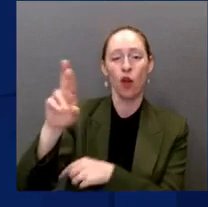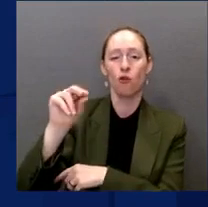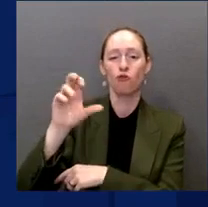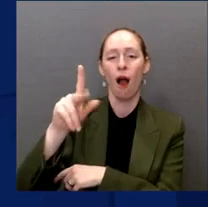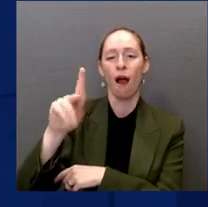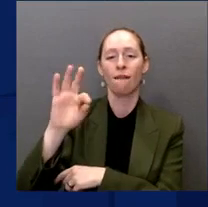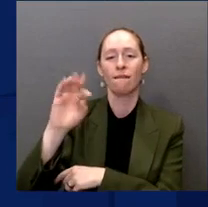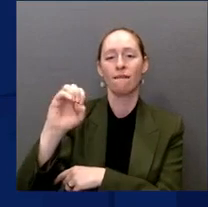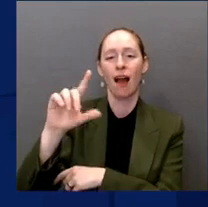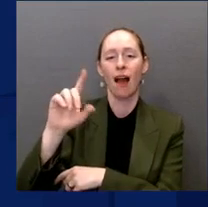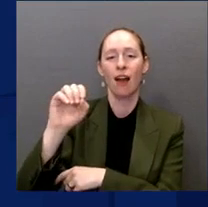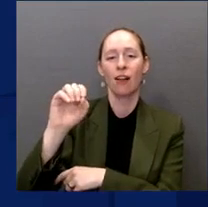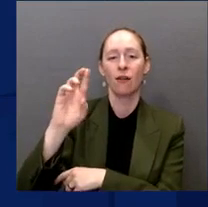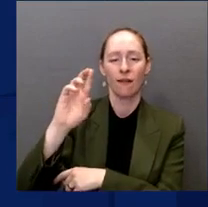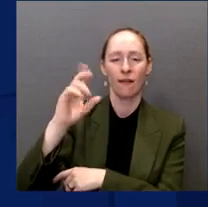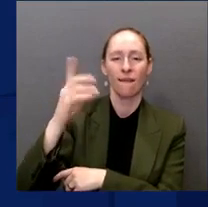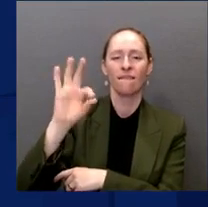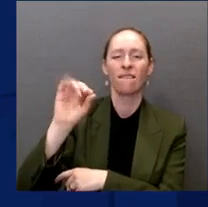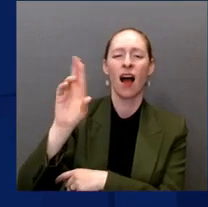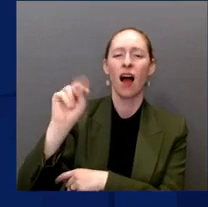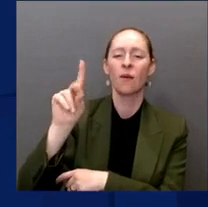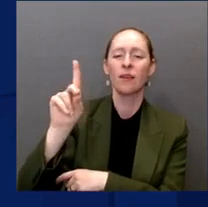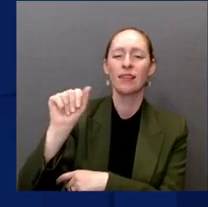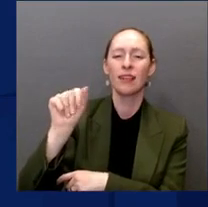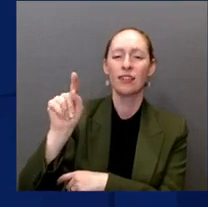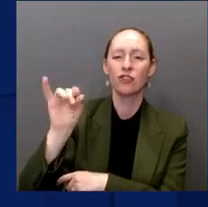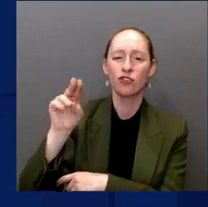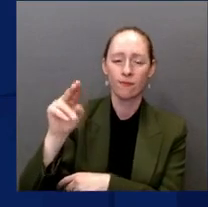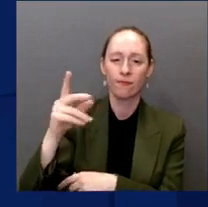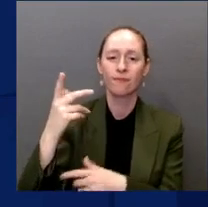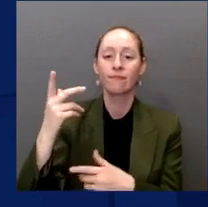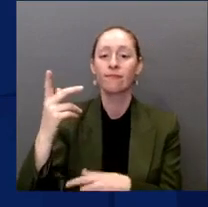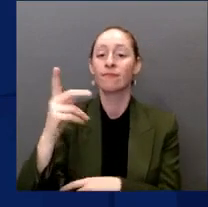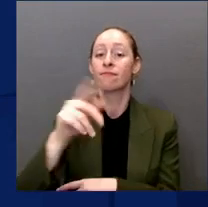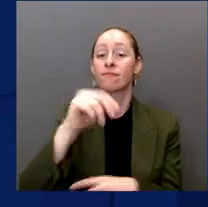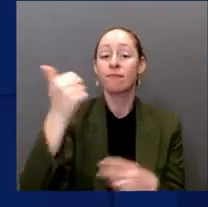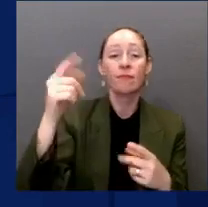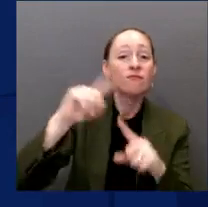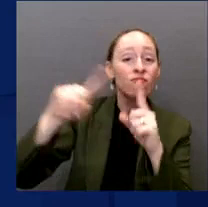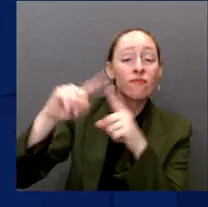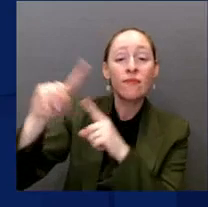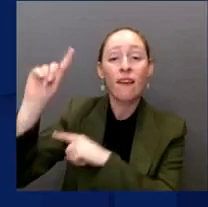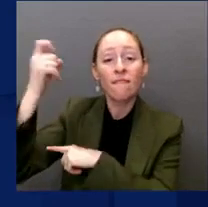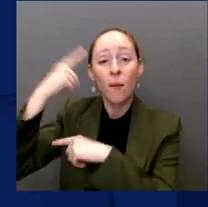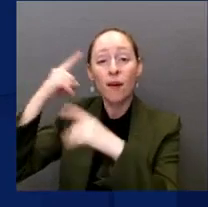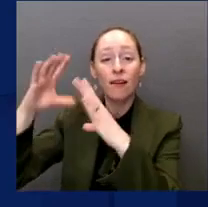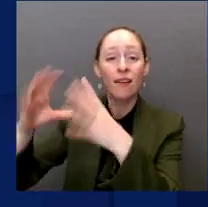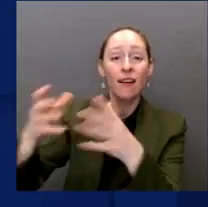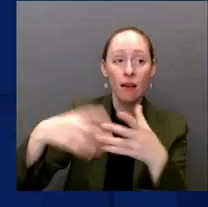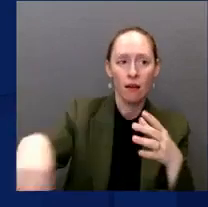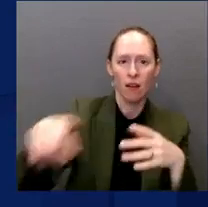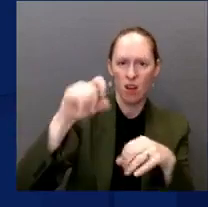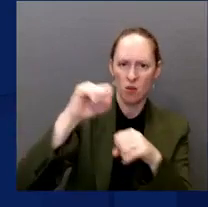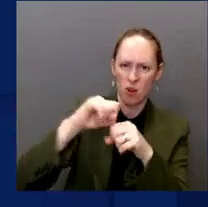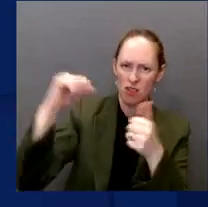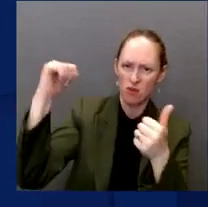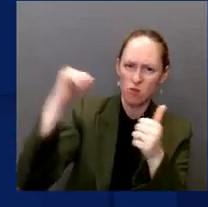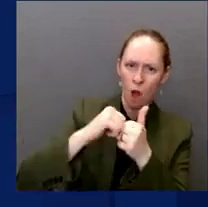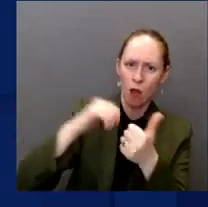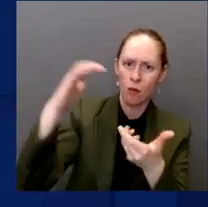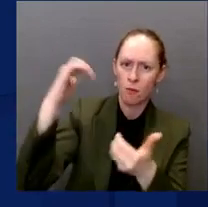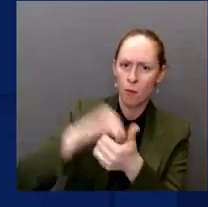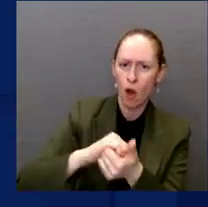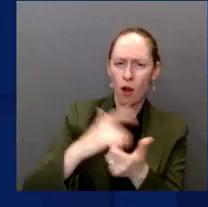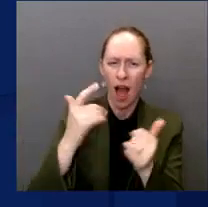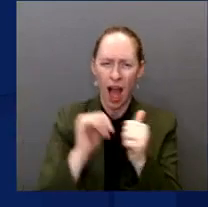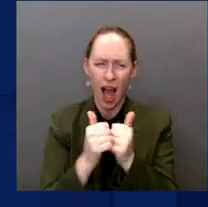health equity. And the Food, Nutrition, and Investor Coalition is investing $2.5 billion into